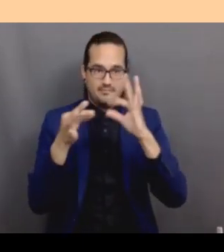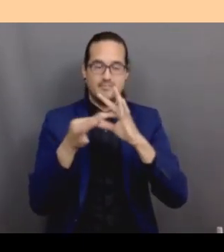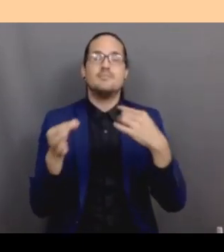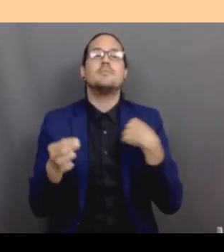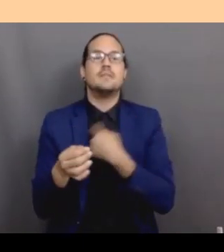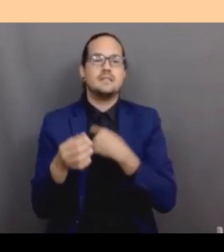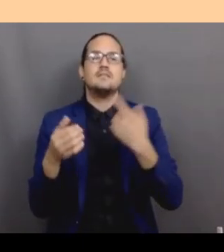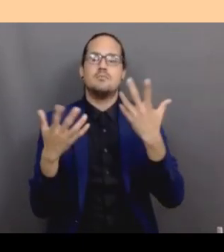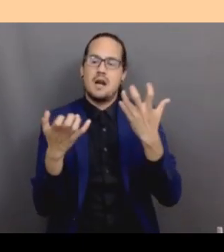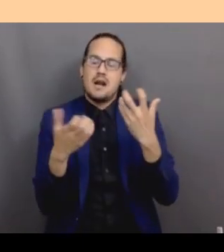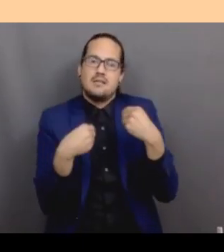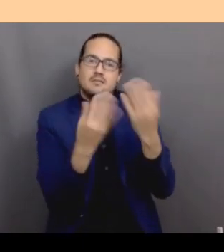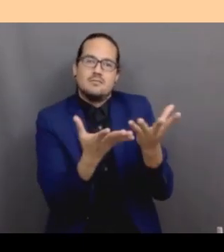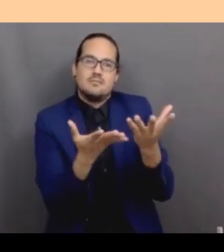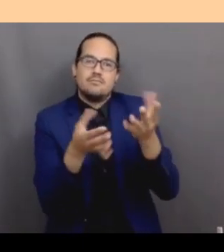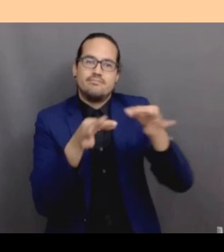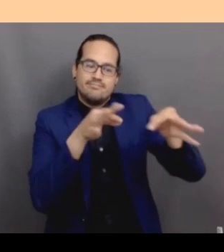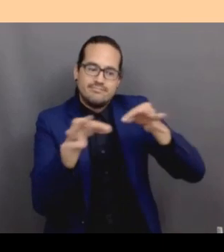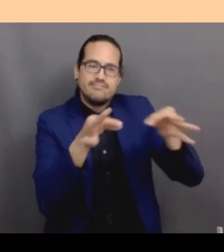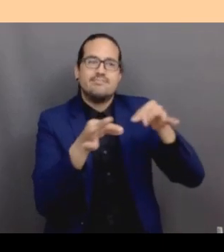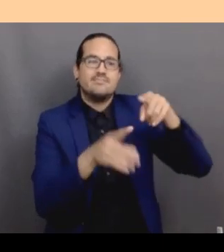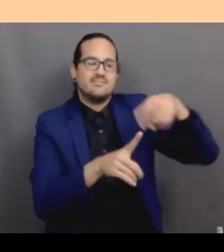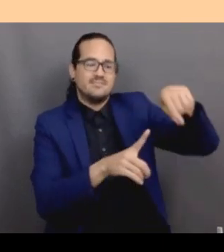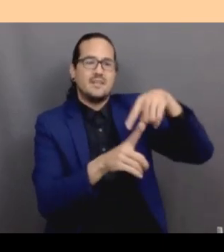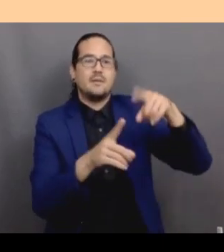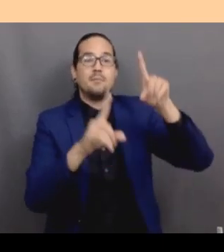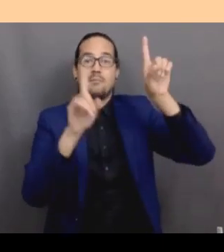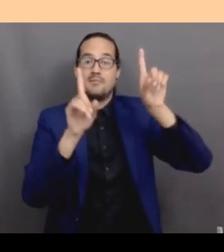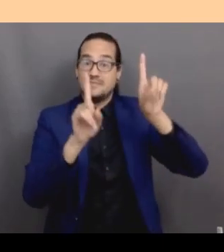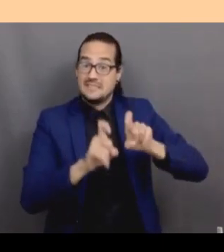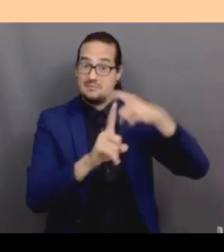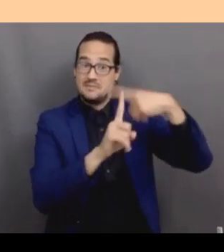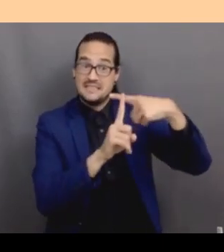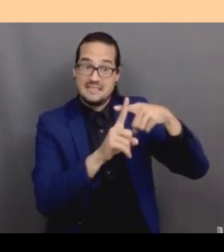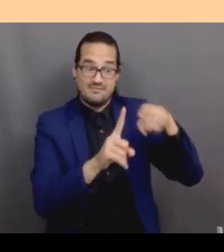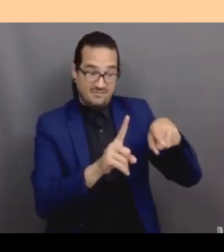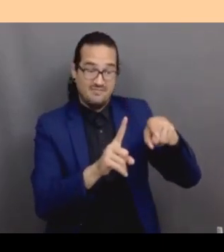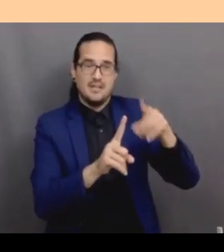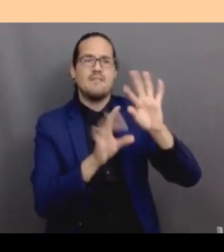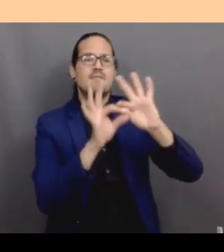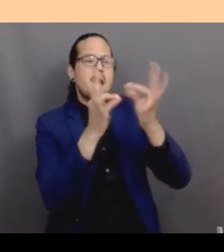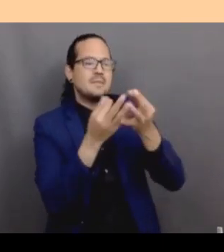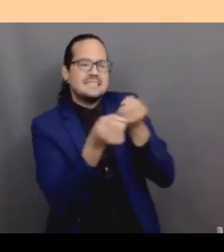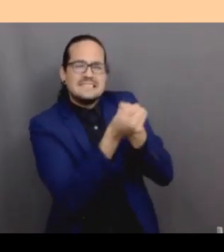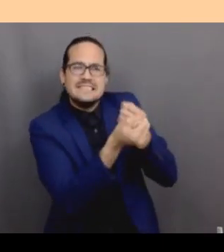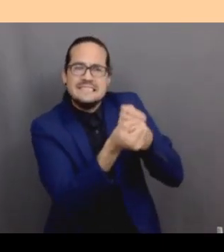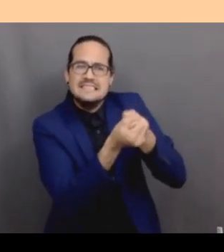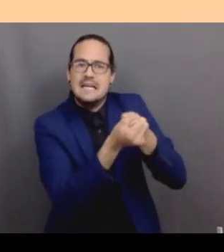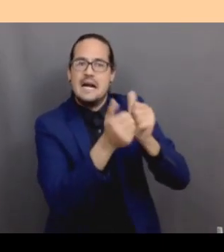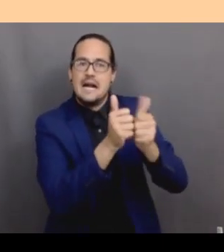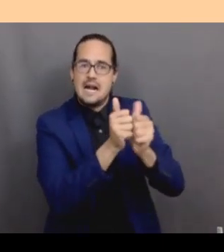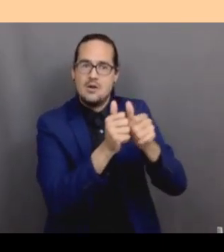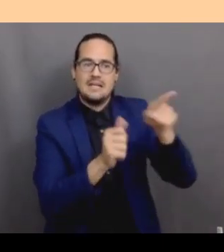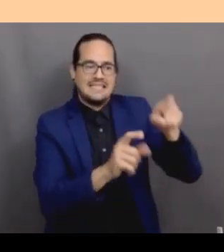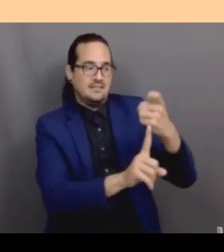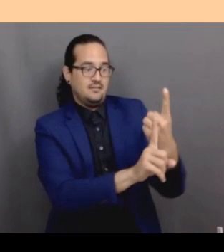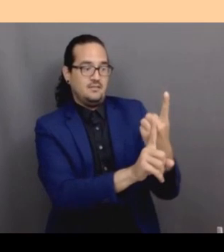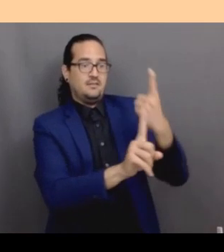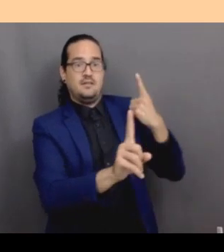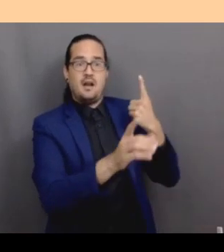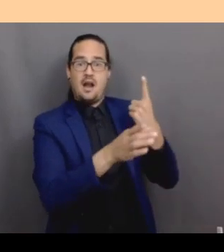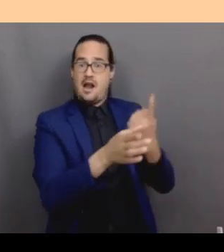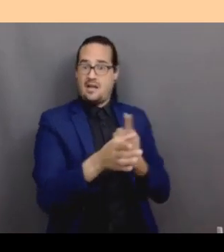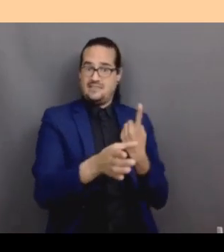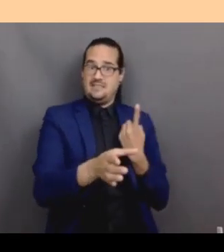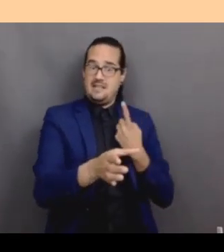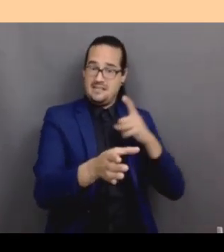or have to be placed under quarantine for COVID-19. In the beginning, most of the people we contacted who were diagnosed had